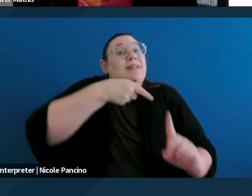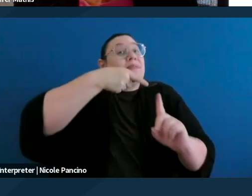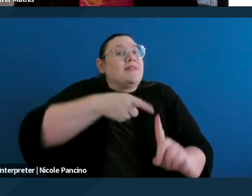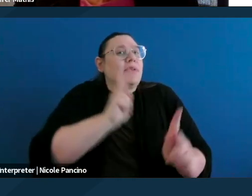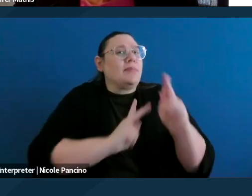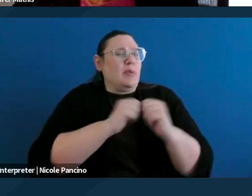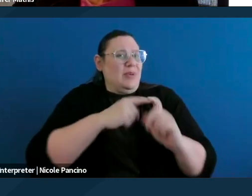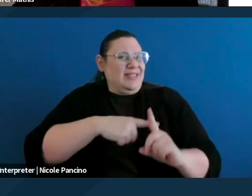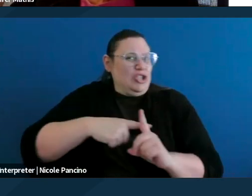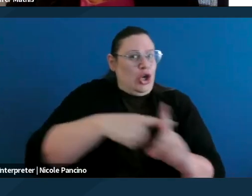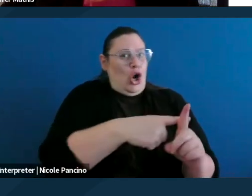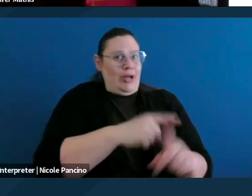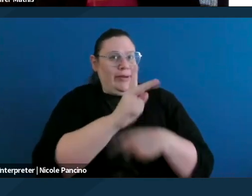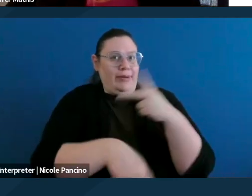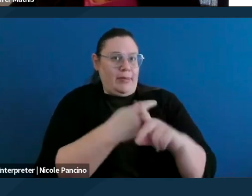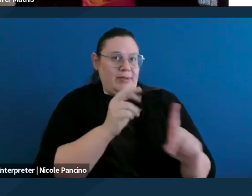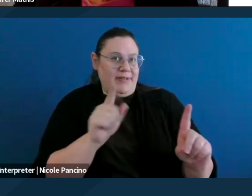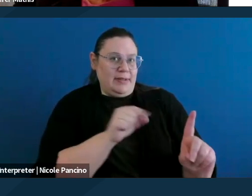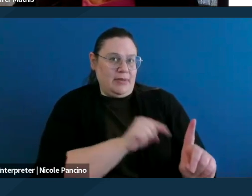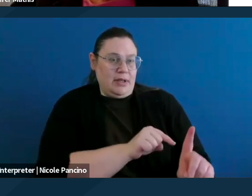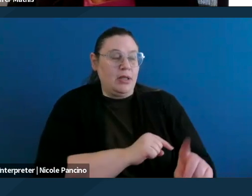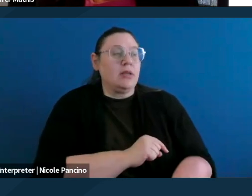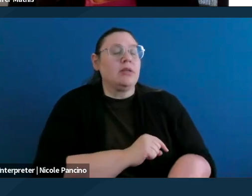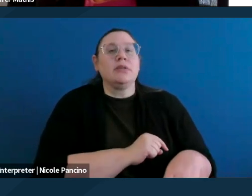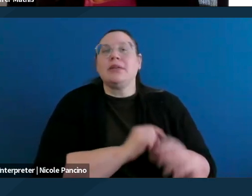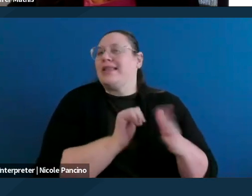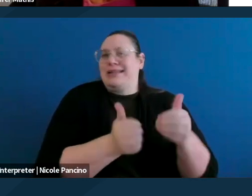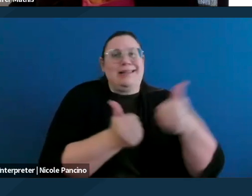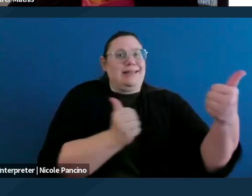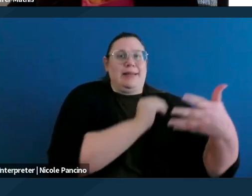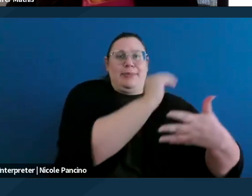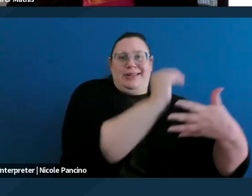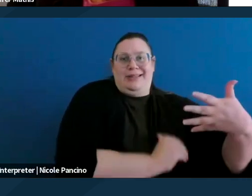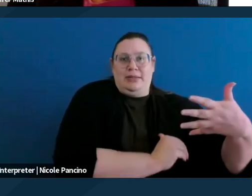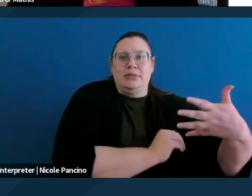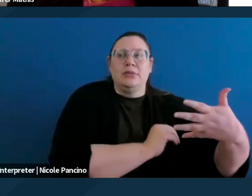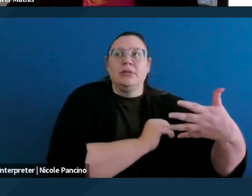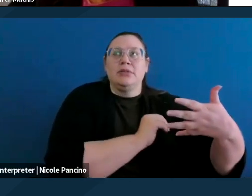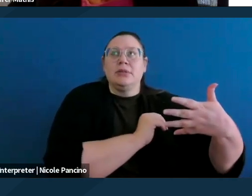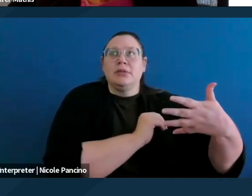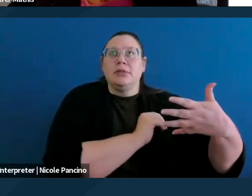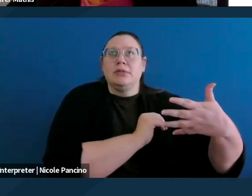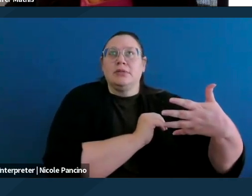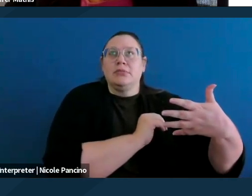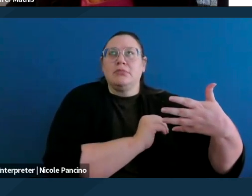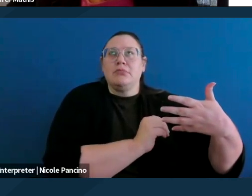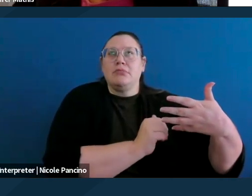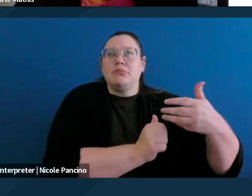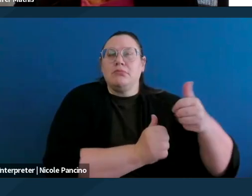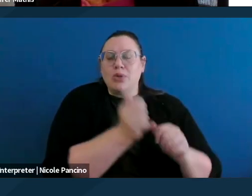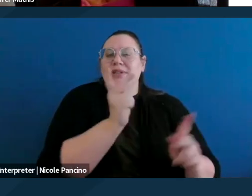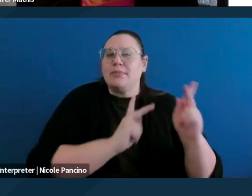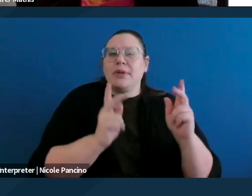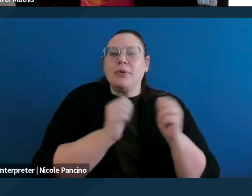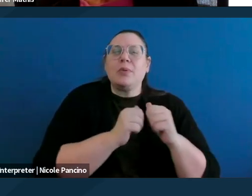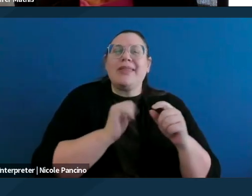targeted disabilities. And that is a separate list, which is primarily people with the